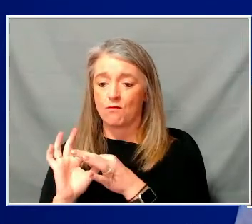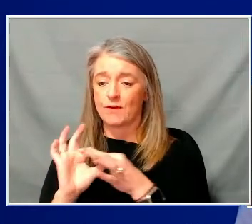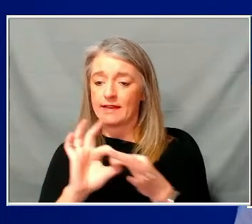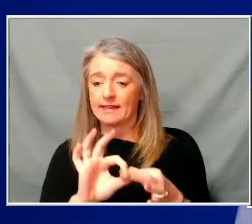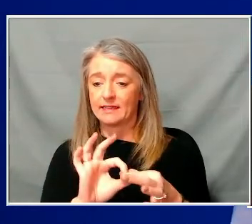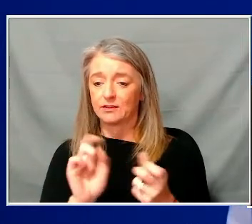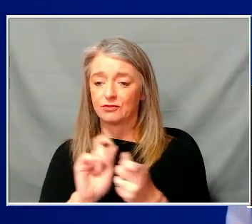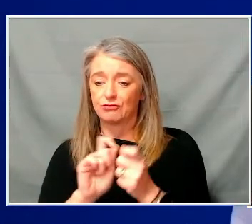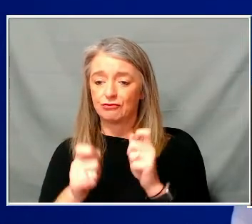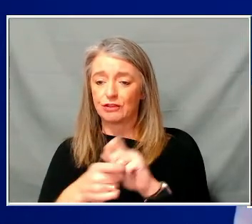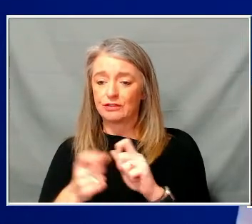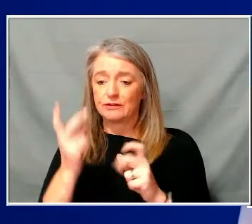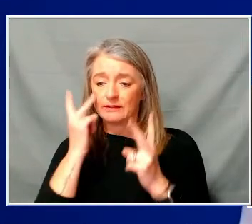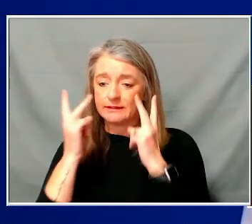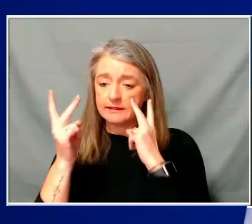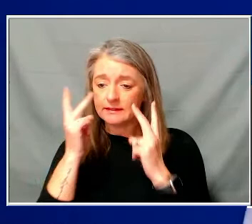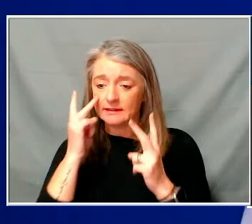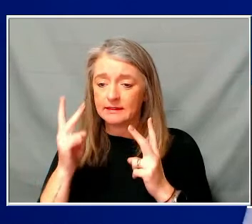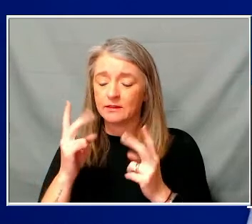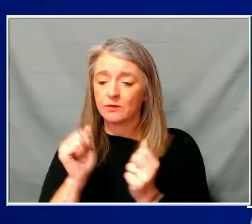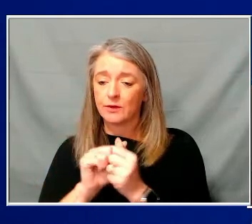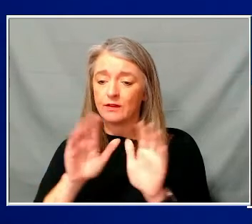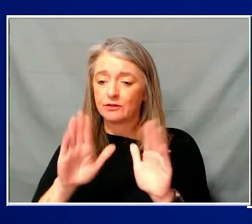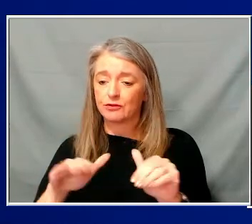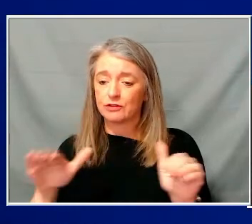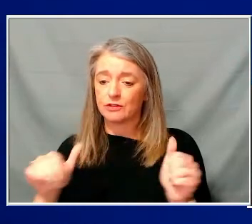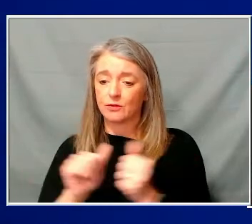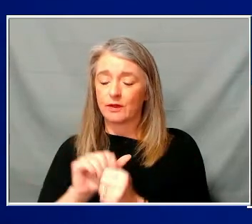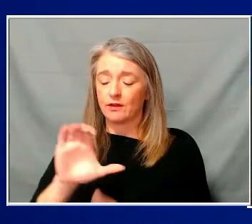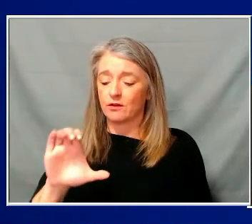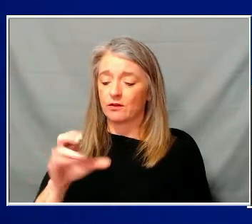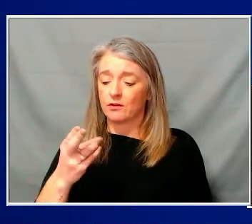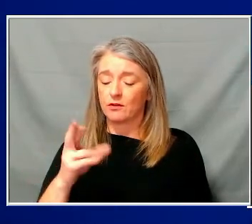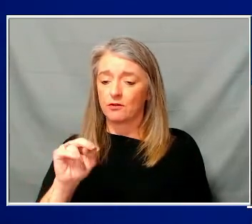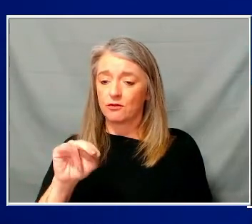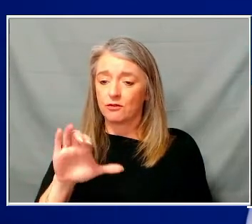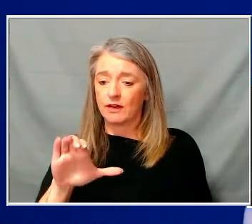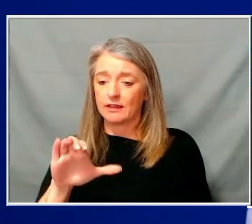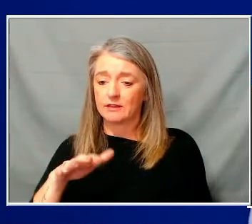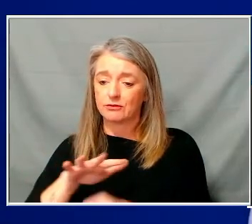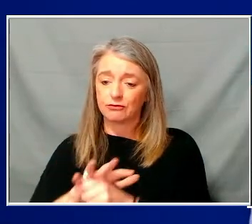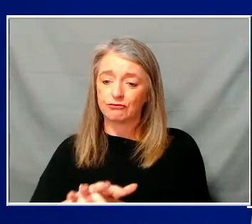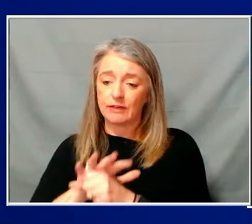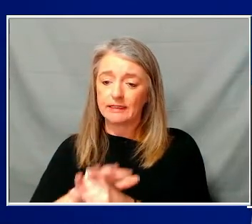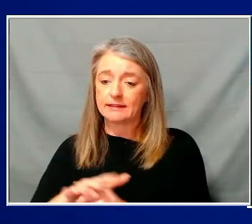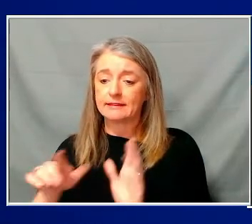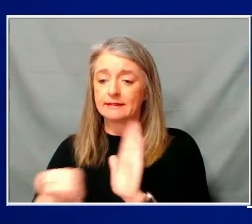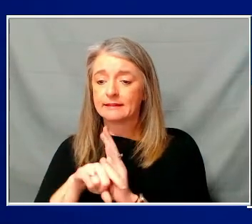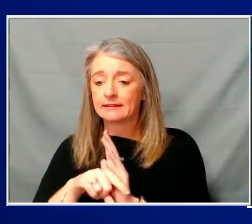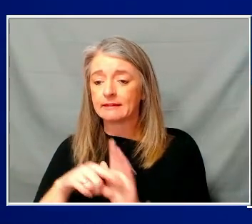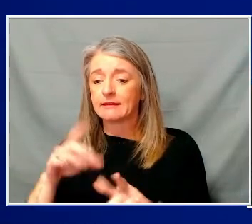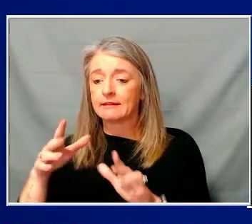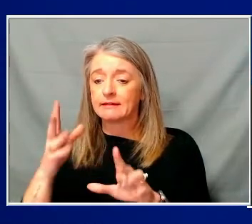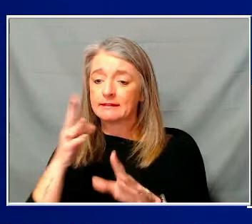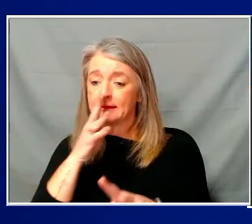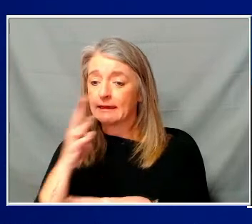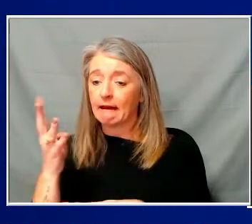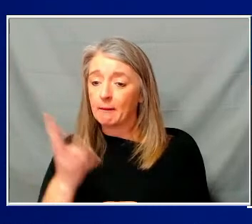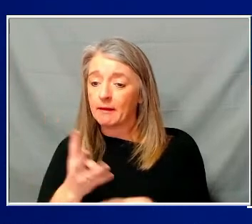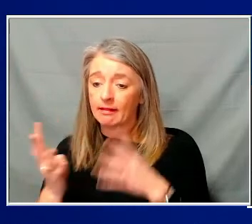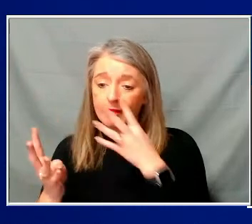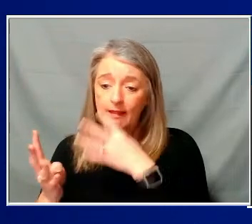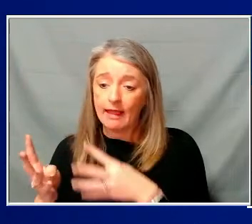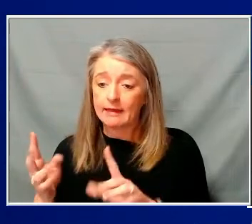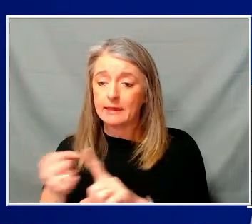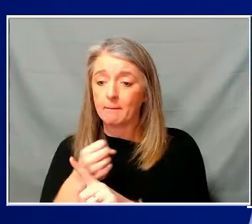changes they see in children with chronic stress, neglect, abuse, trauma, things like that. So we